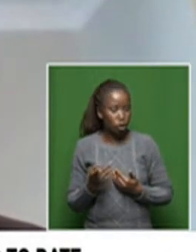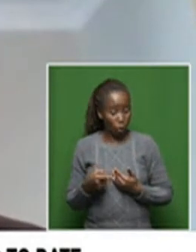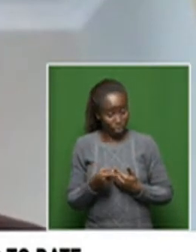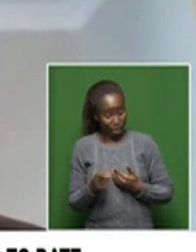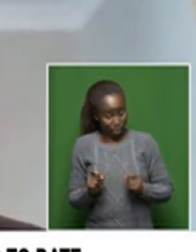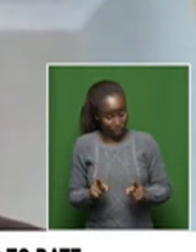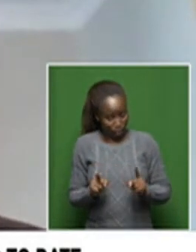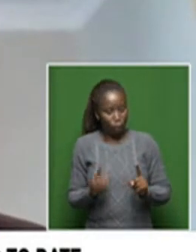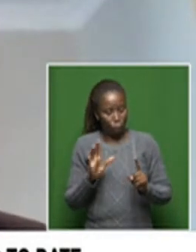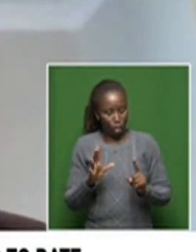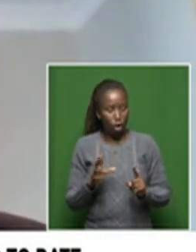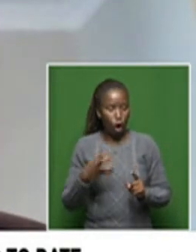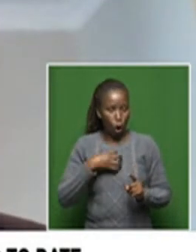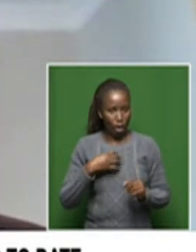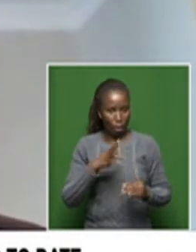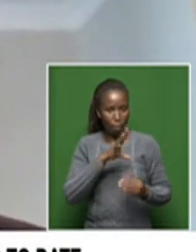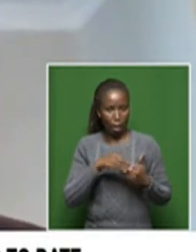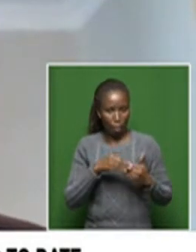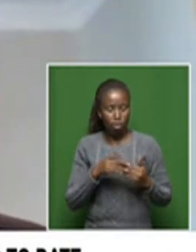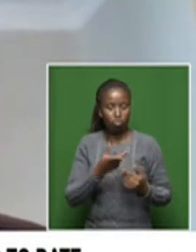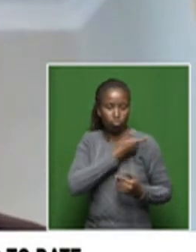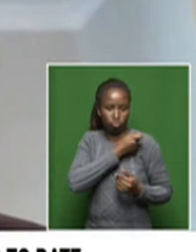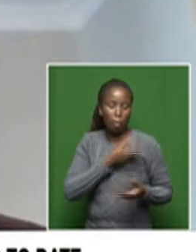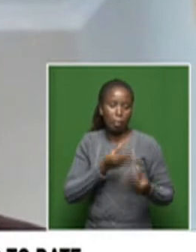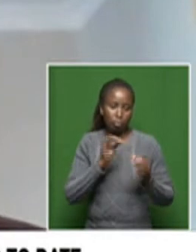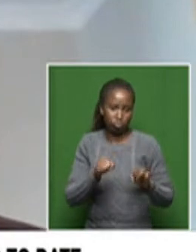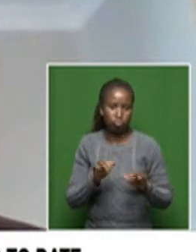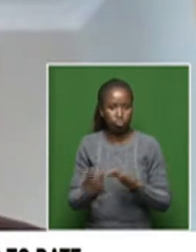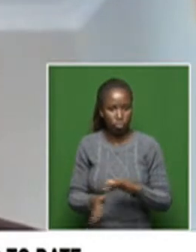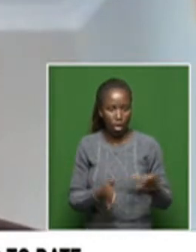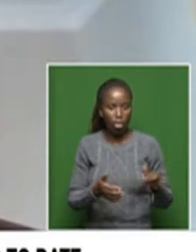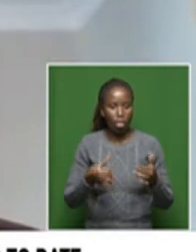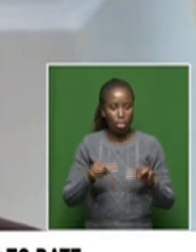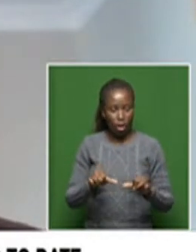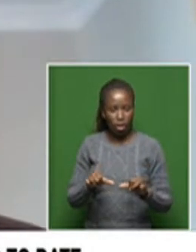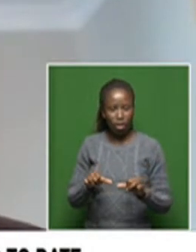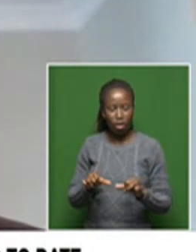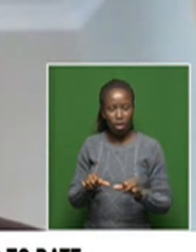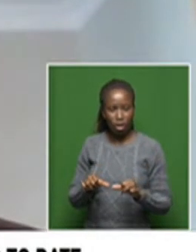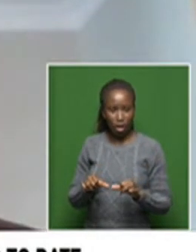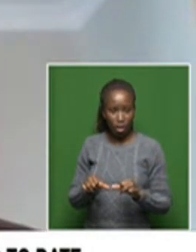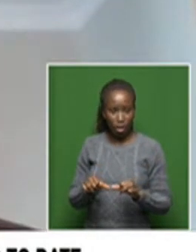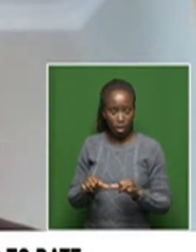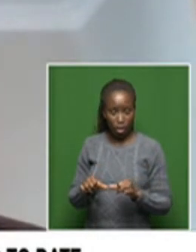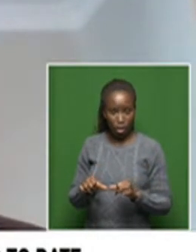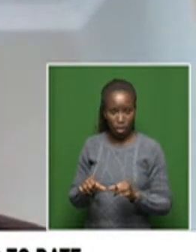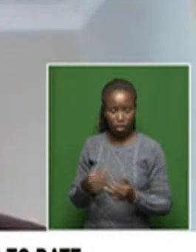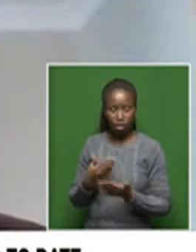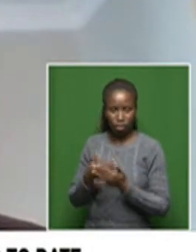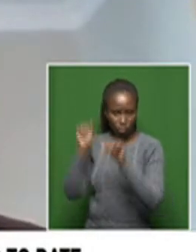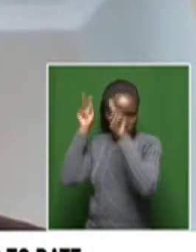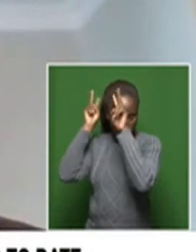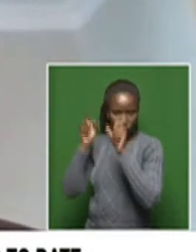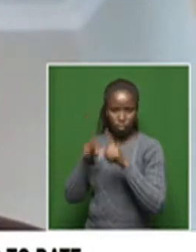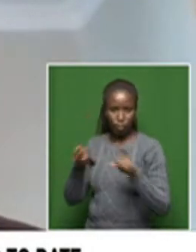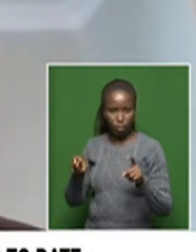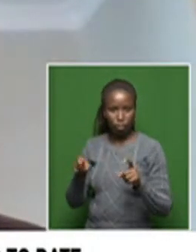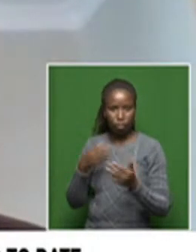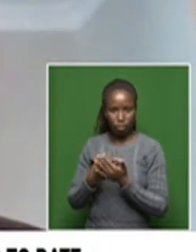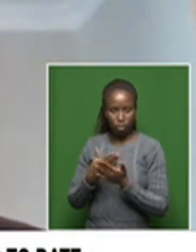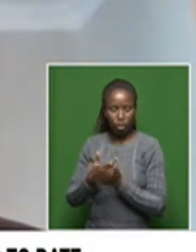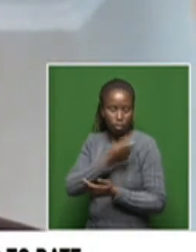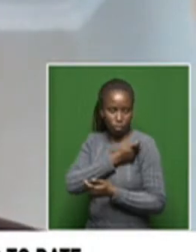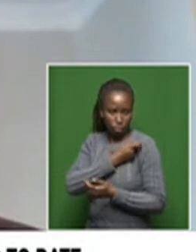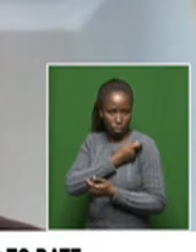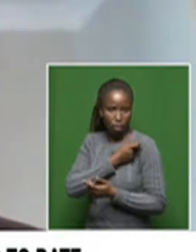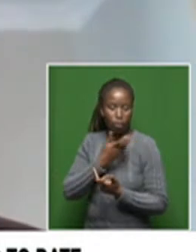vaccinating their own members, whereas in the corrections, the inmates will be vaccinated through the public, through the